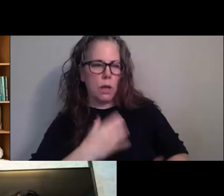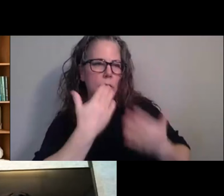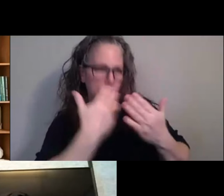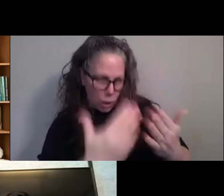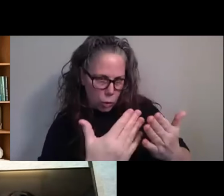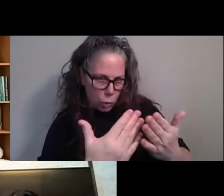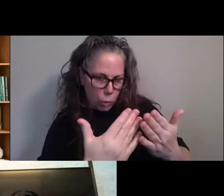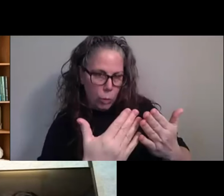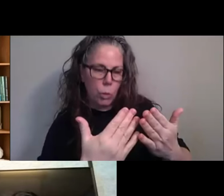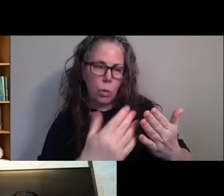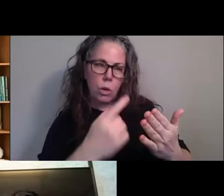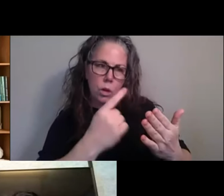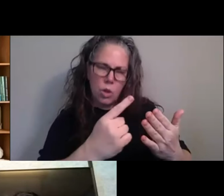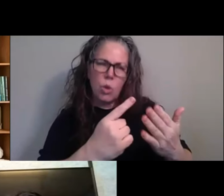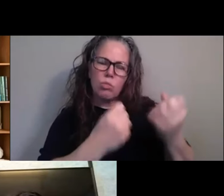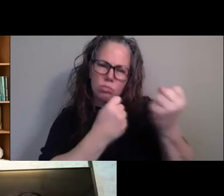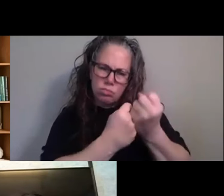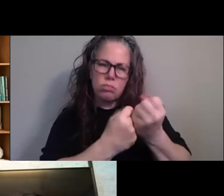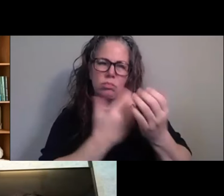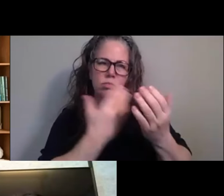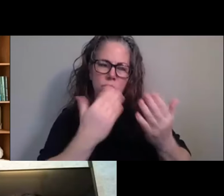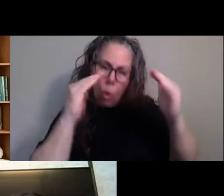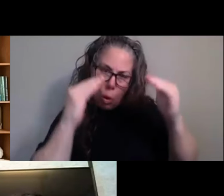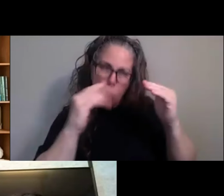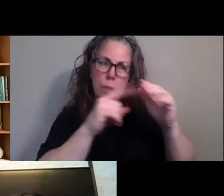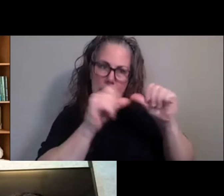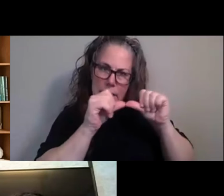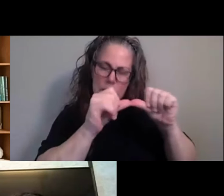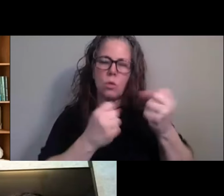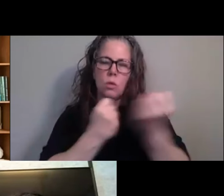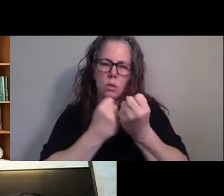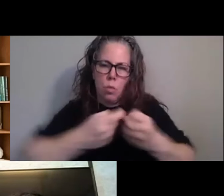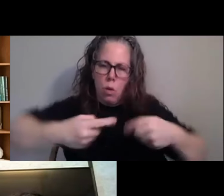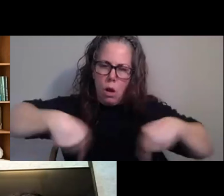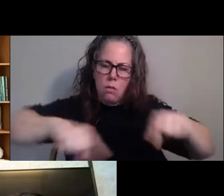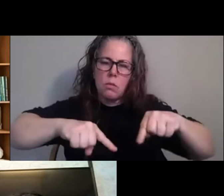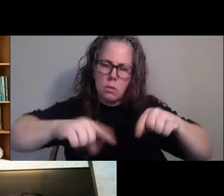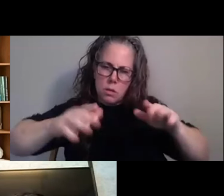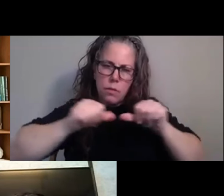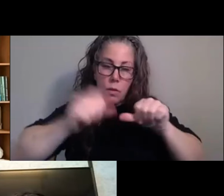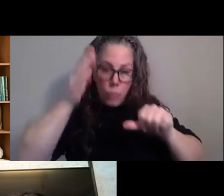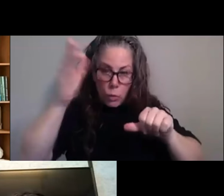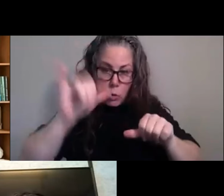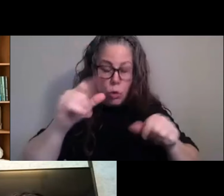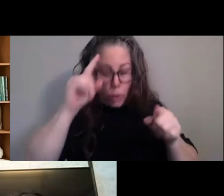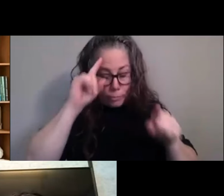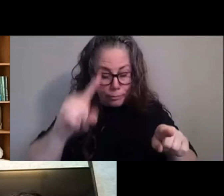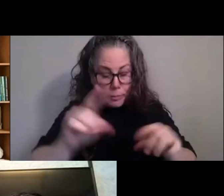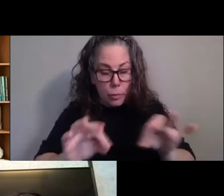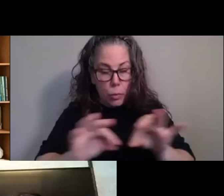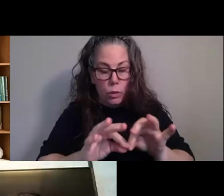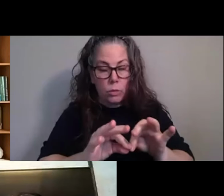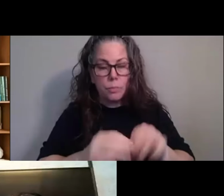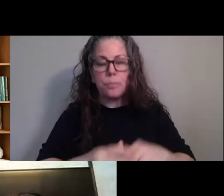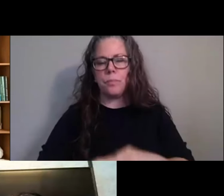them a champion. And the hope, obviously, is that they will continue to do so down the line. So very much agree with that.